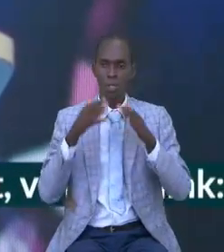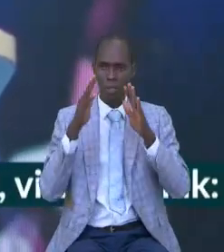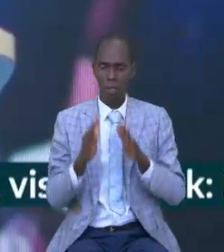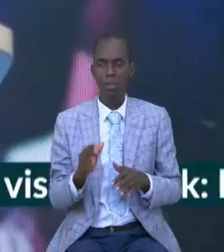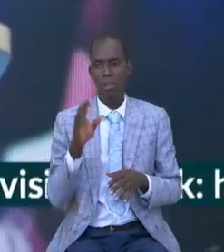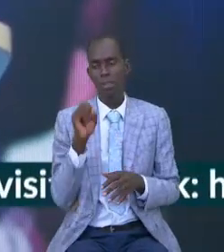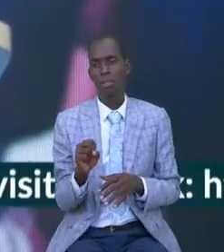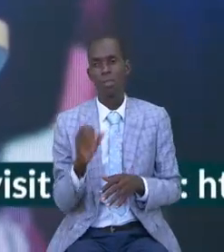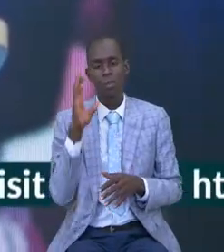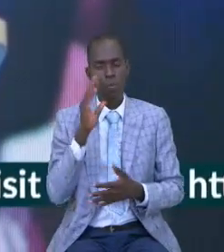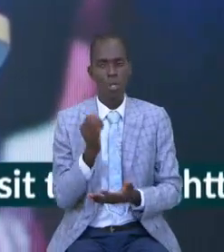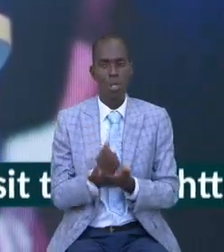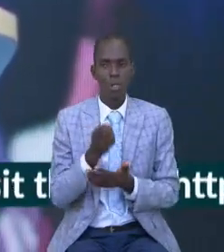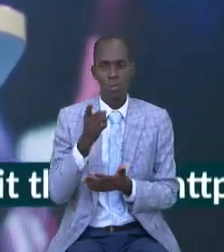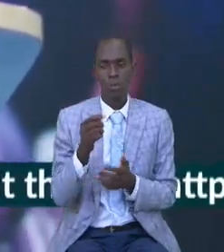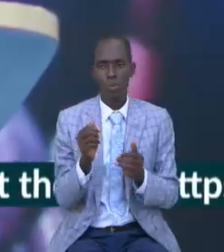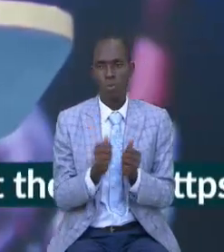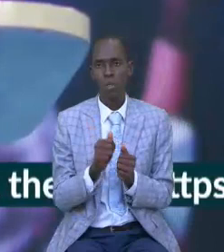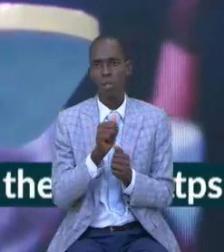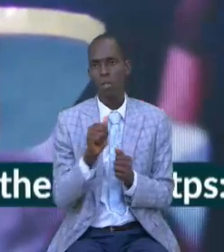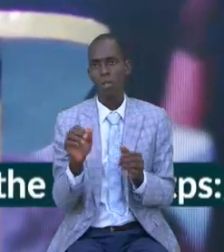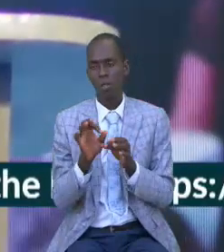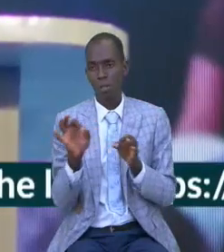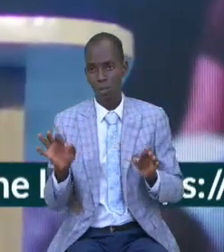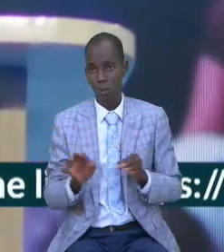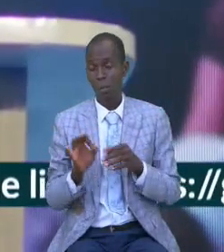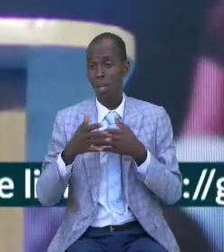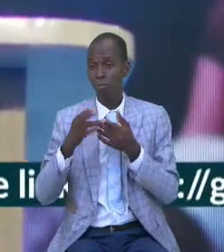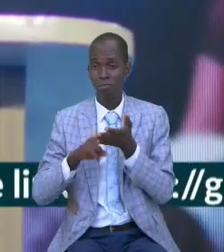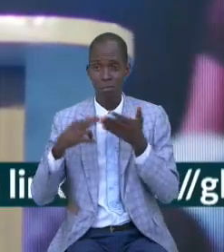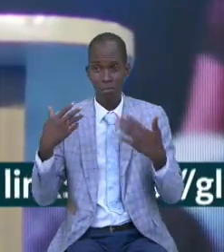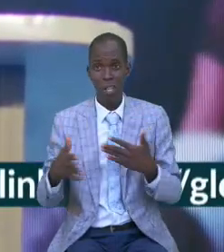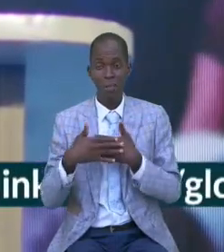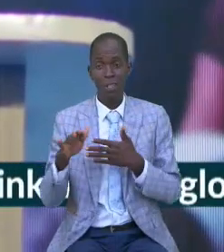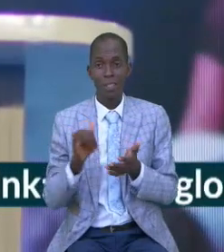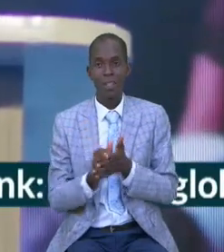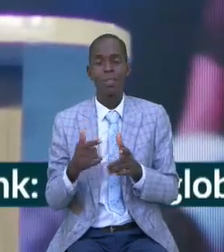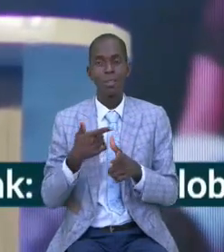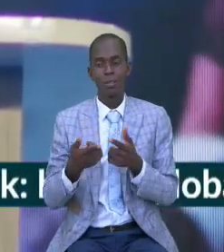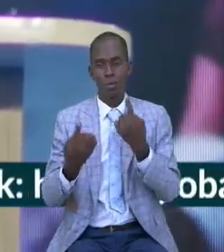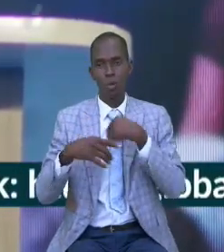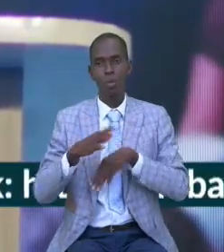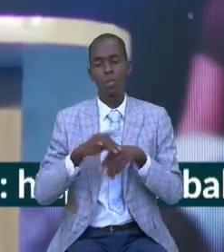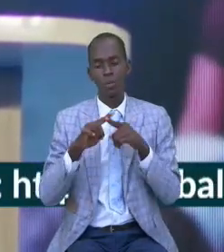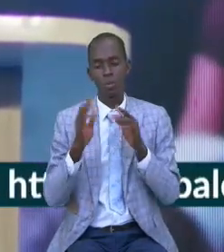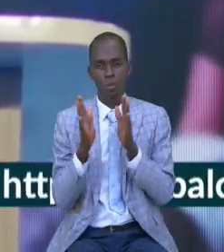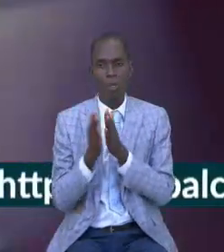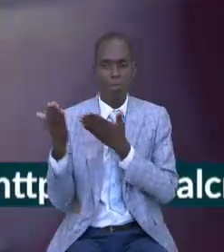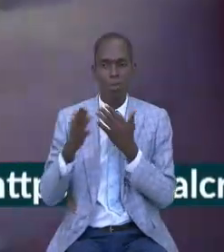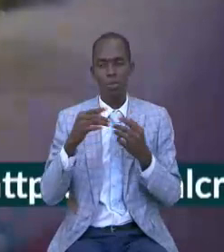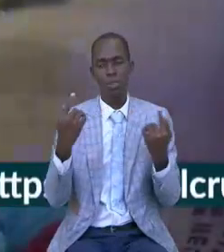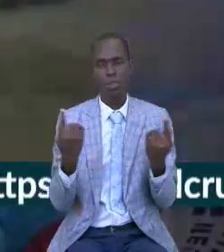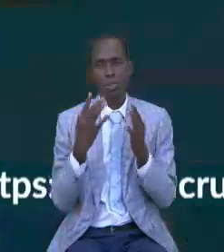after that we'll come to trample sickness under our feet. Amen.